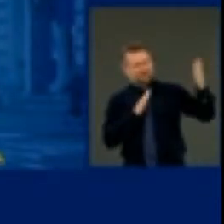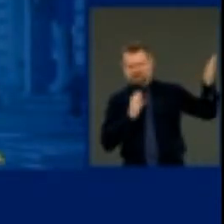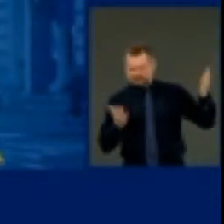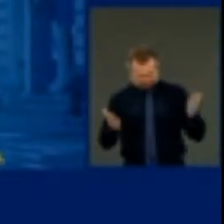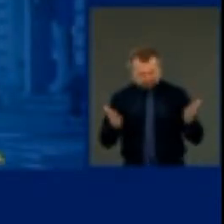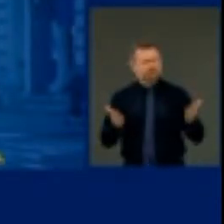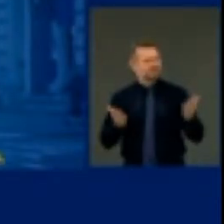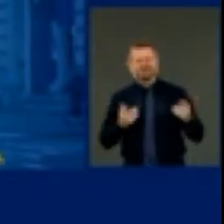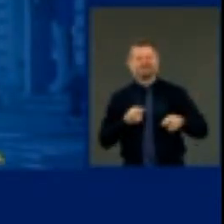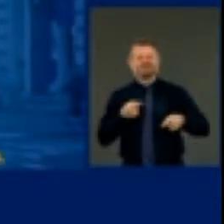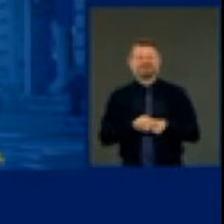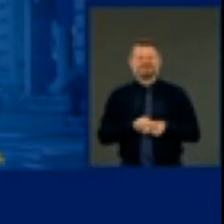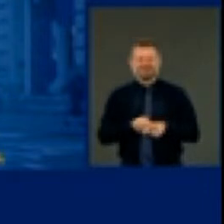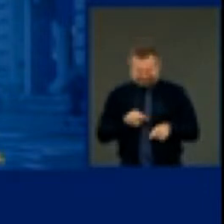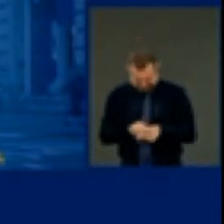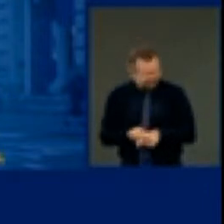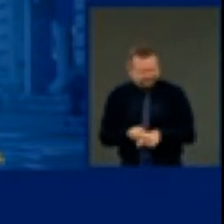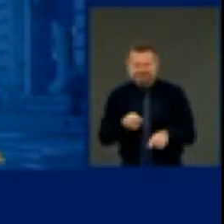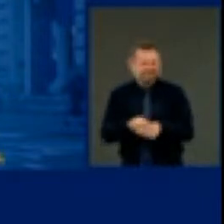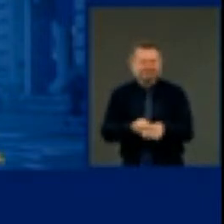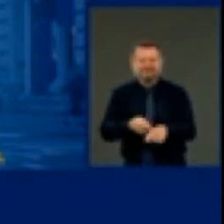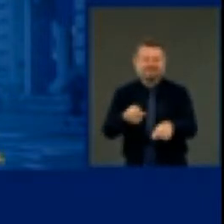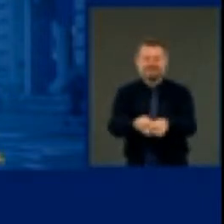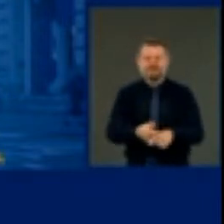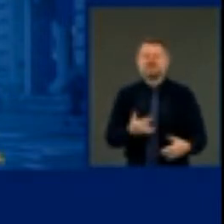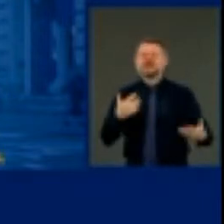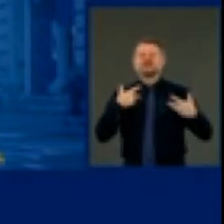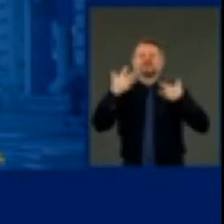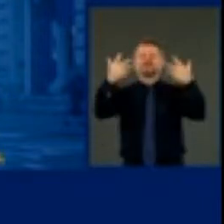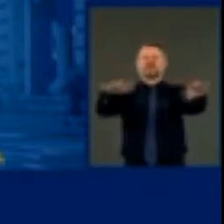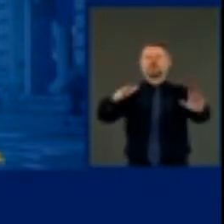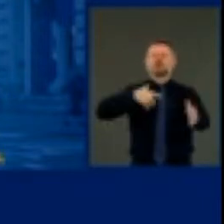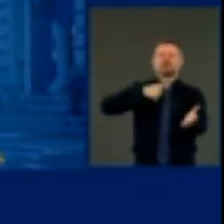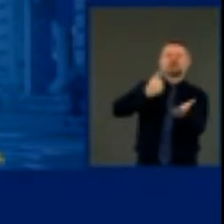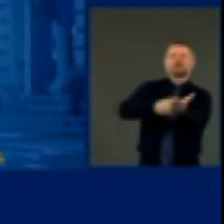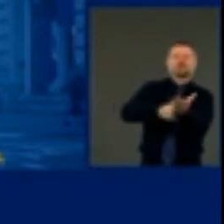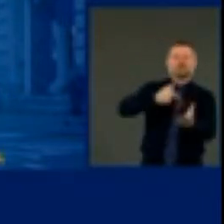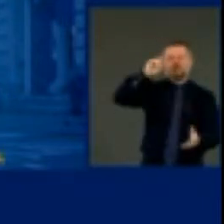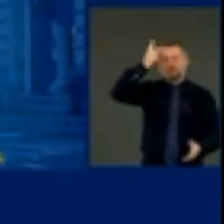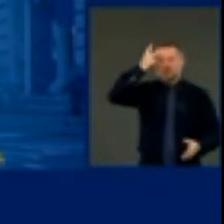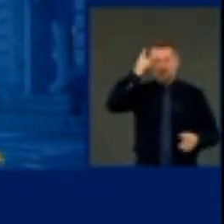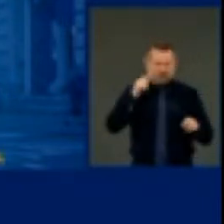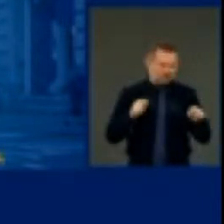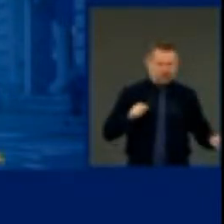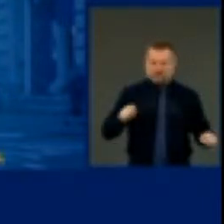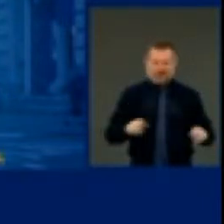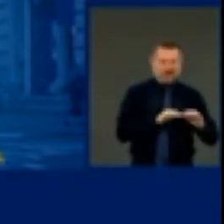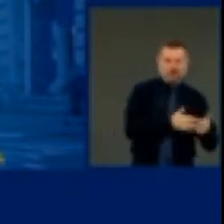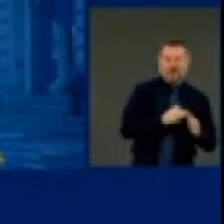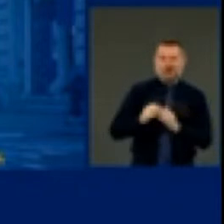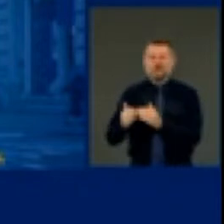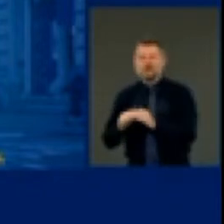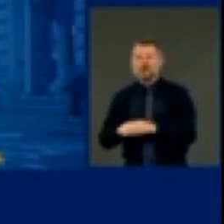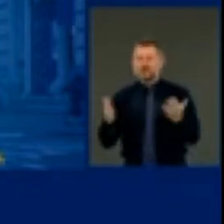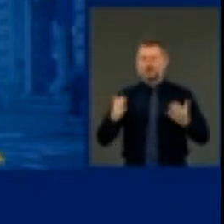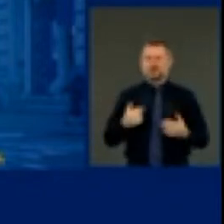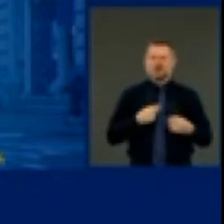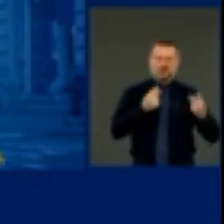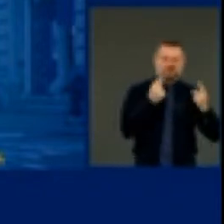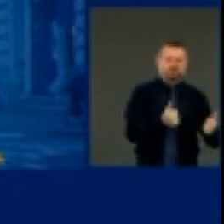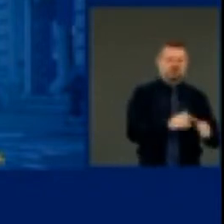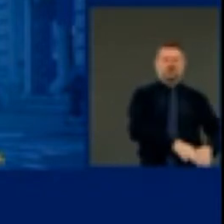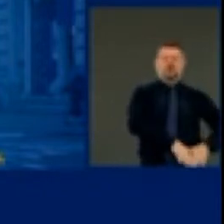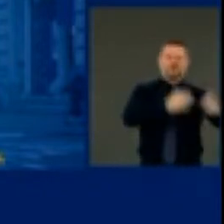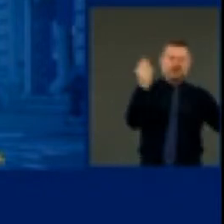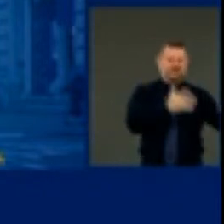We had the political debate. How do we reopen? We should just reopen immediately. This